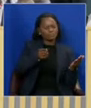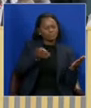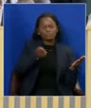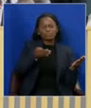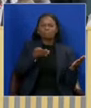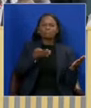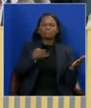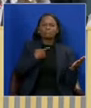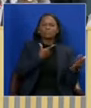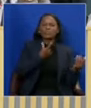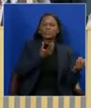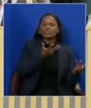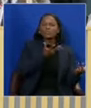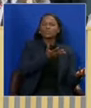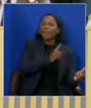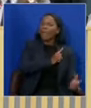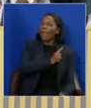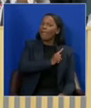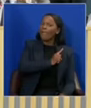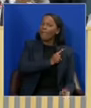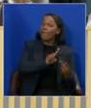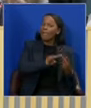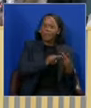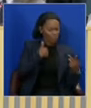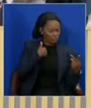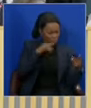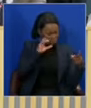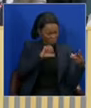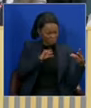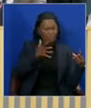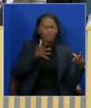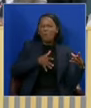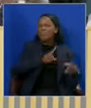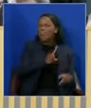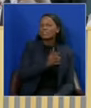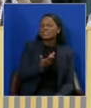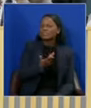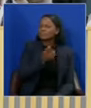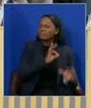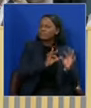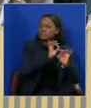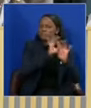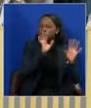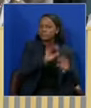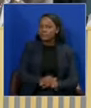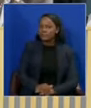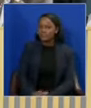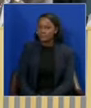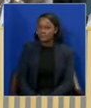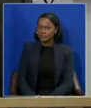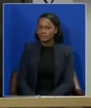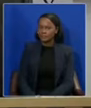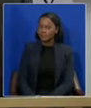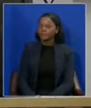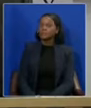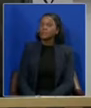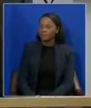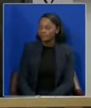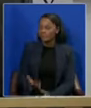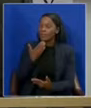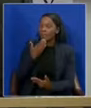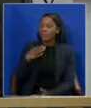for? And what are you hoping to get out of the process? Okay, thanks, Commissioners. When we